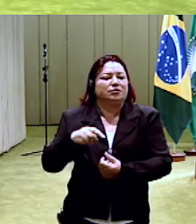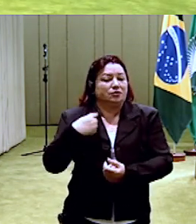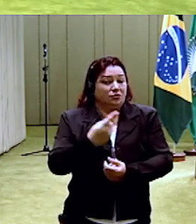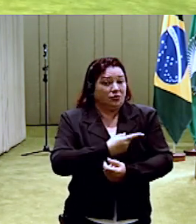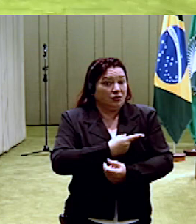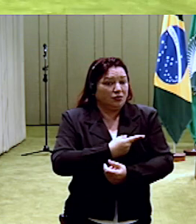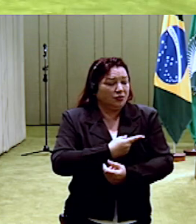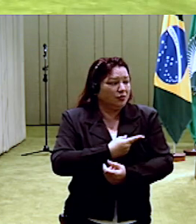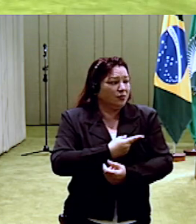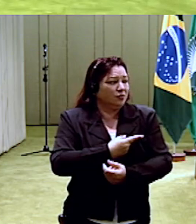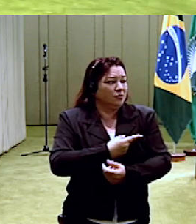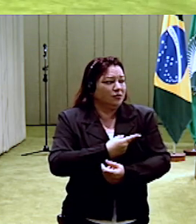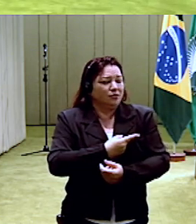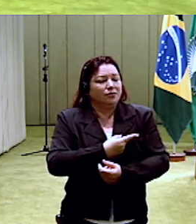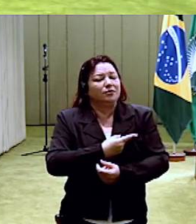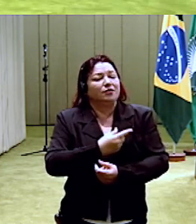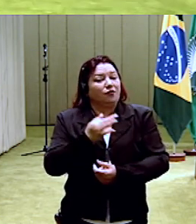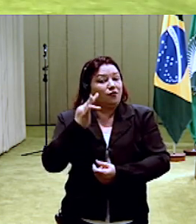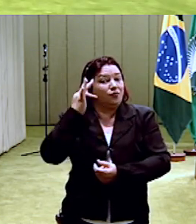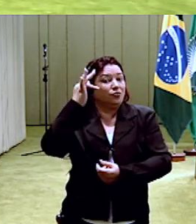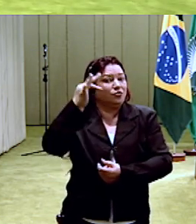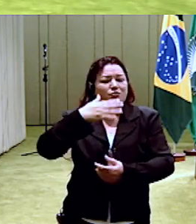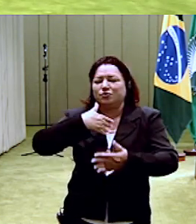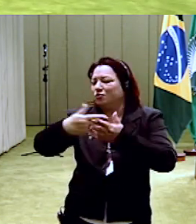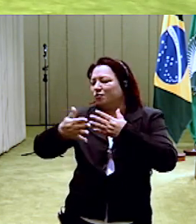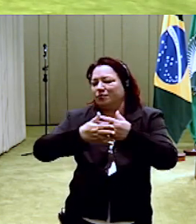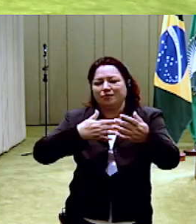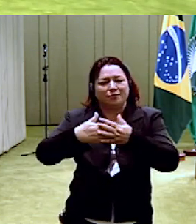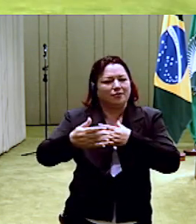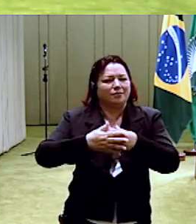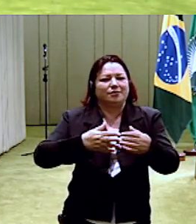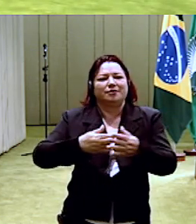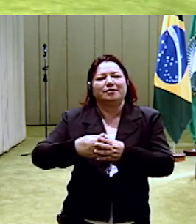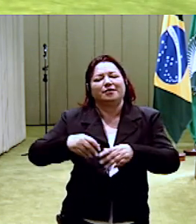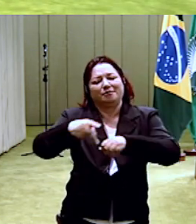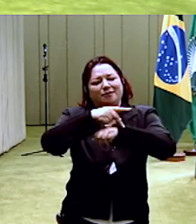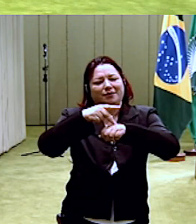up the future of any country. Thank you very much.